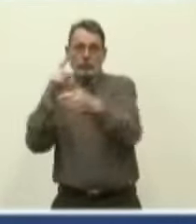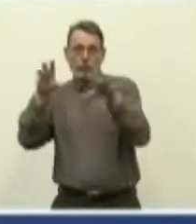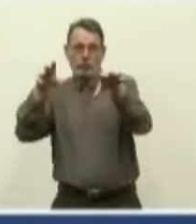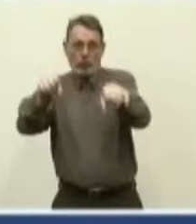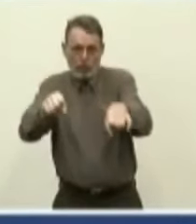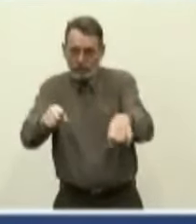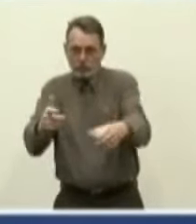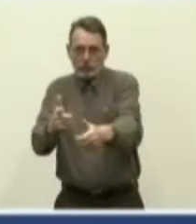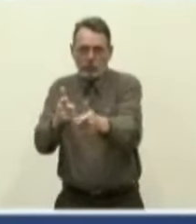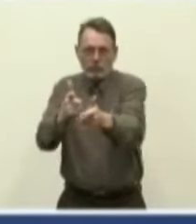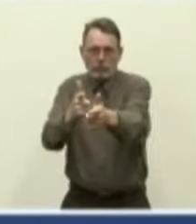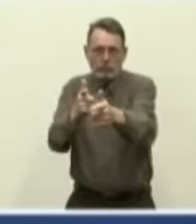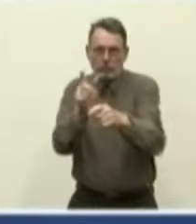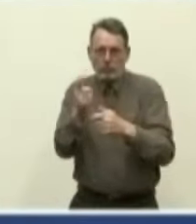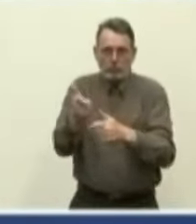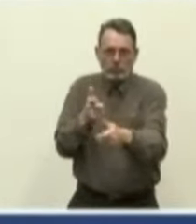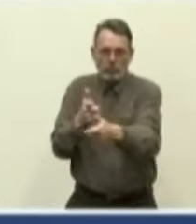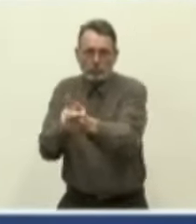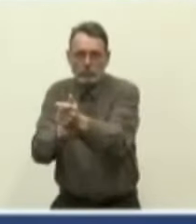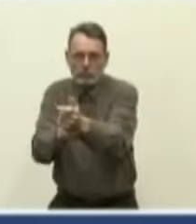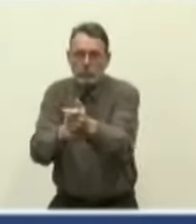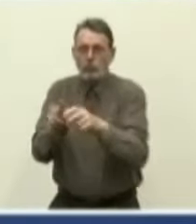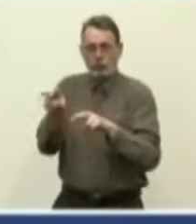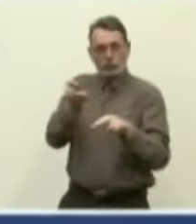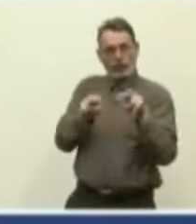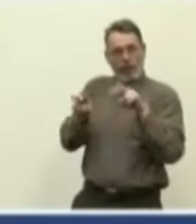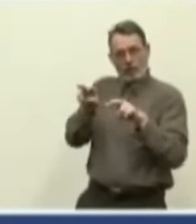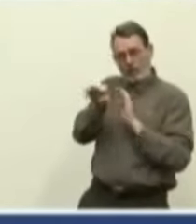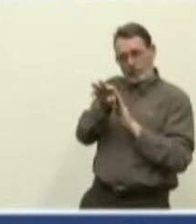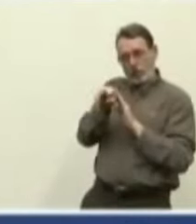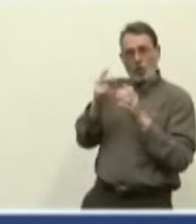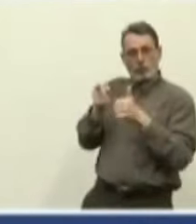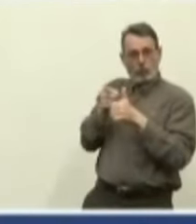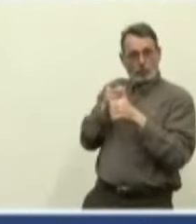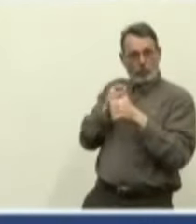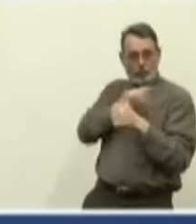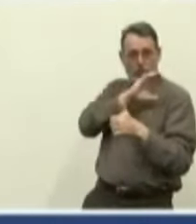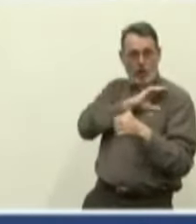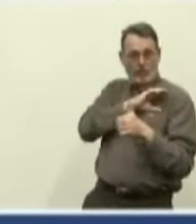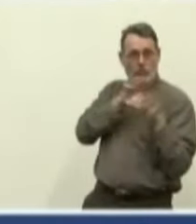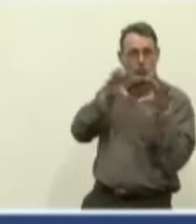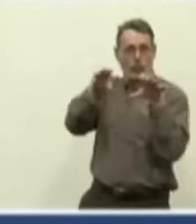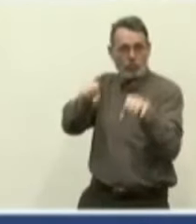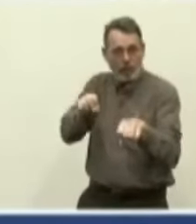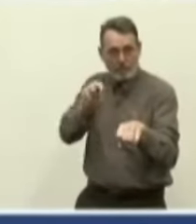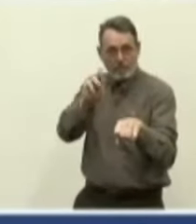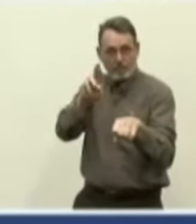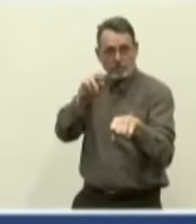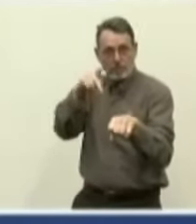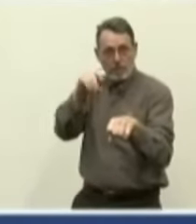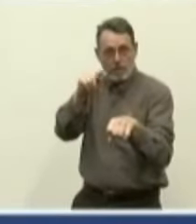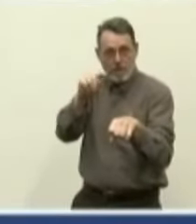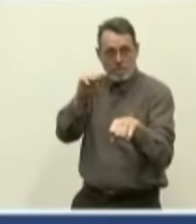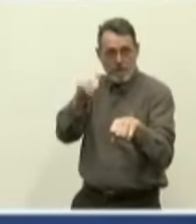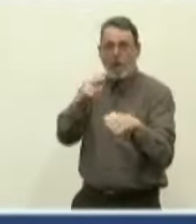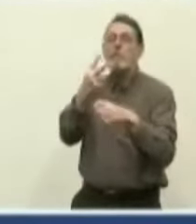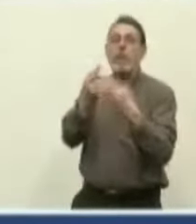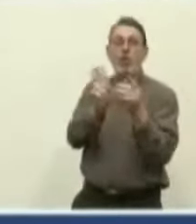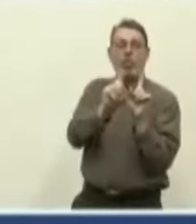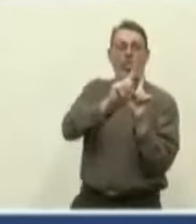arrest. A surveillance video shows plainclothes officer number one grabbed Mr. Pittman and both fell to the